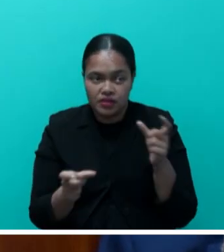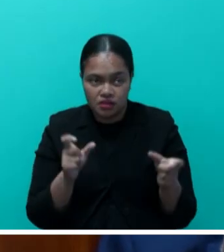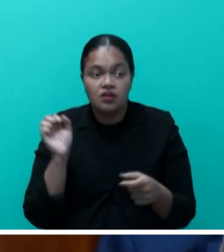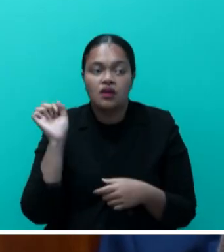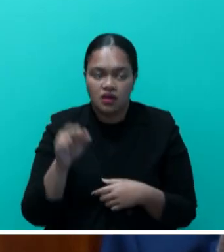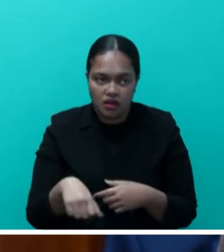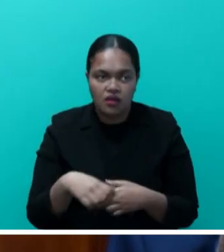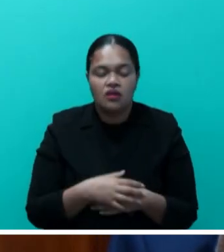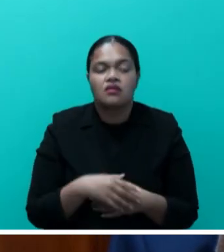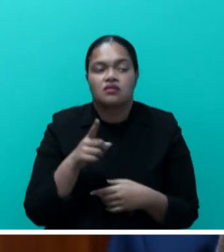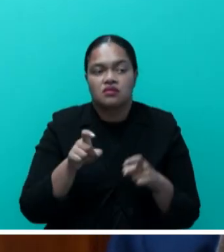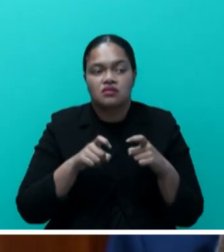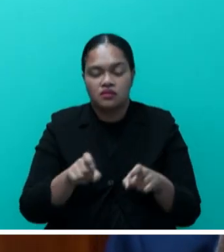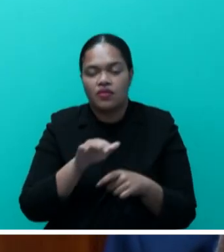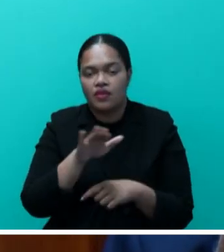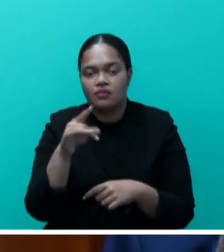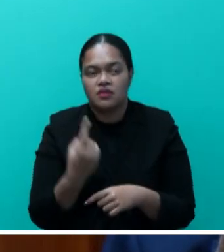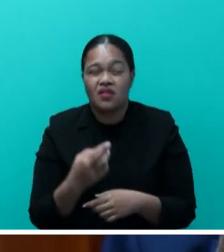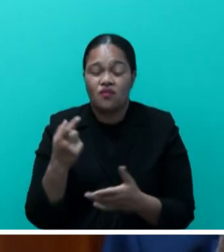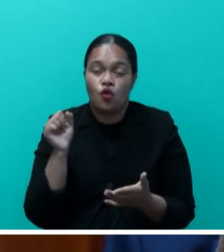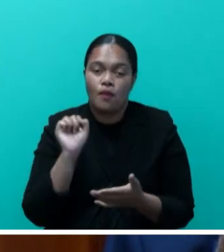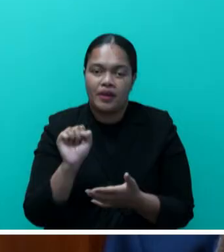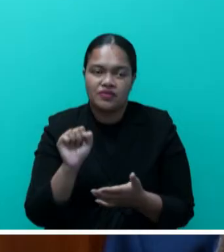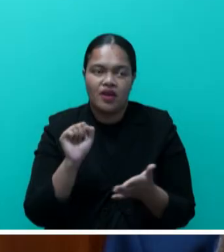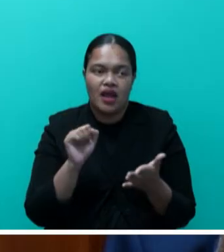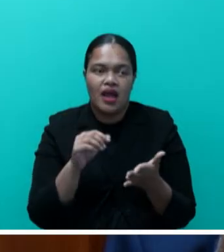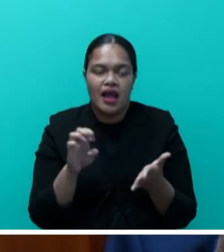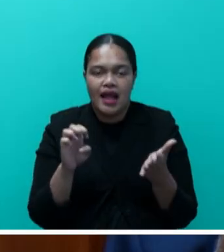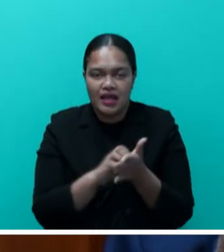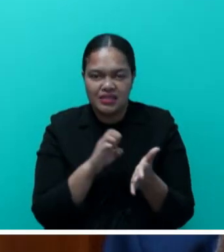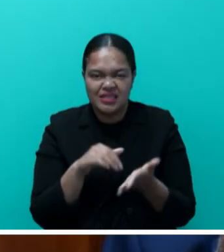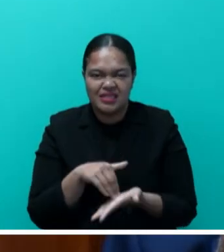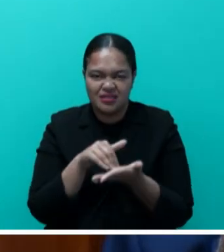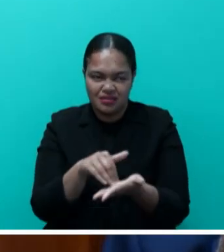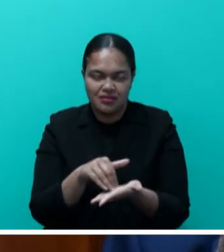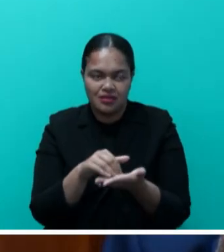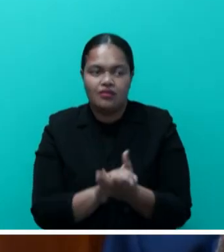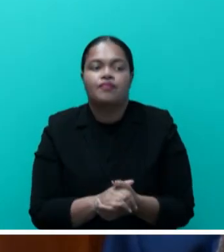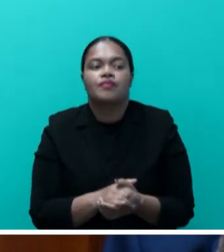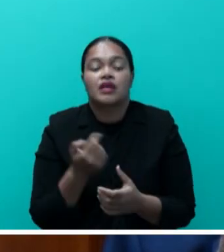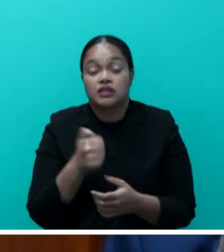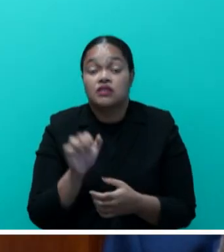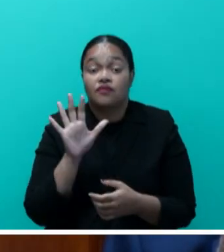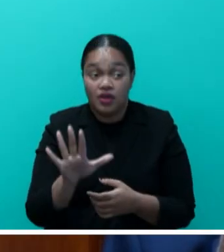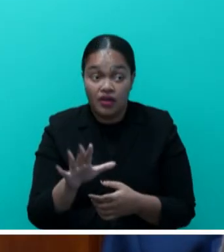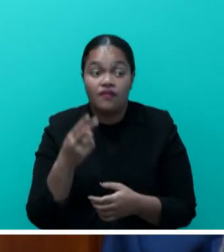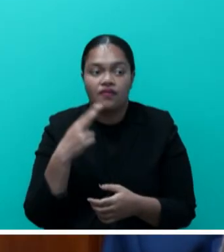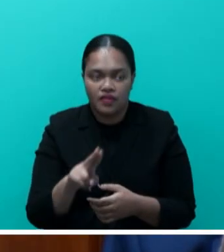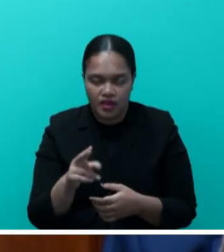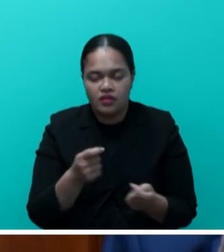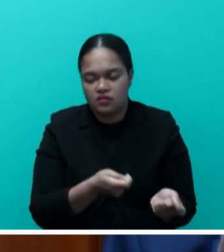can sustain themselves. For bus fare assistance, they can sustain themselves to 65, where then they will get the cash